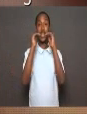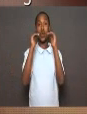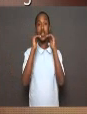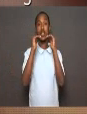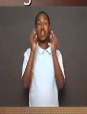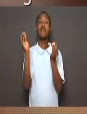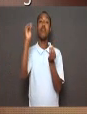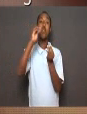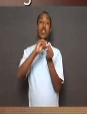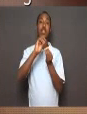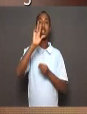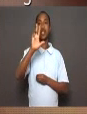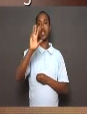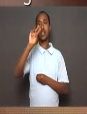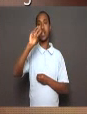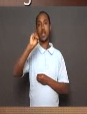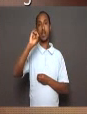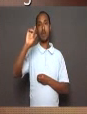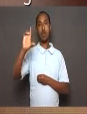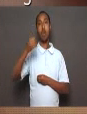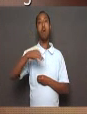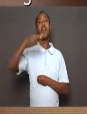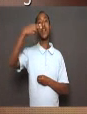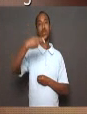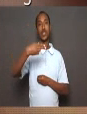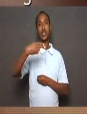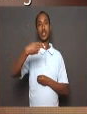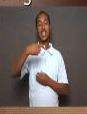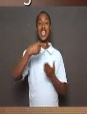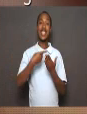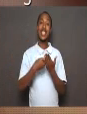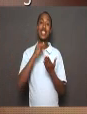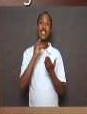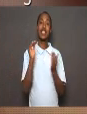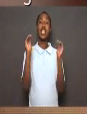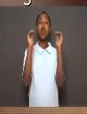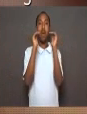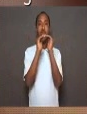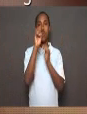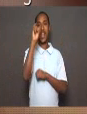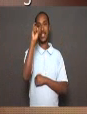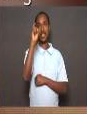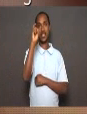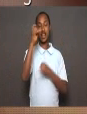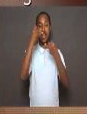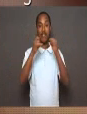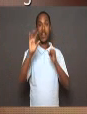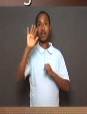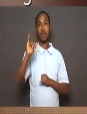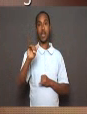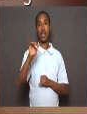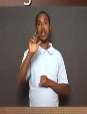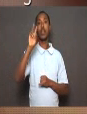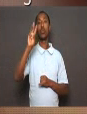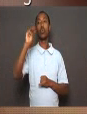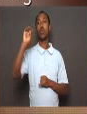our equation involves 3 moles of hydrogen. This is equal to X